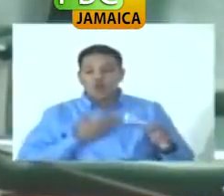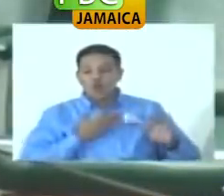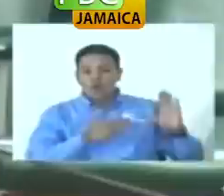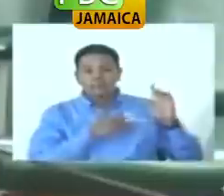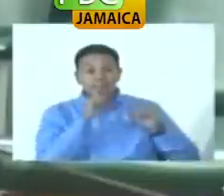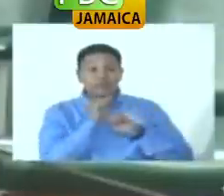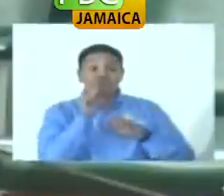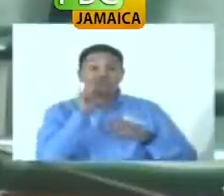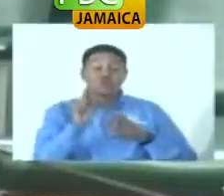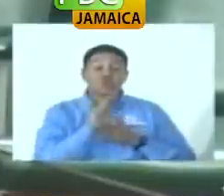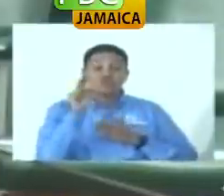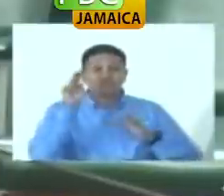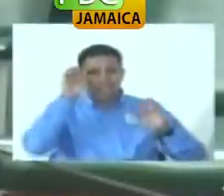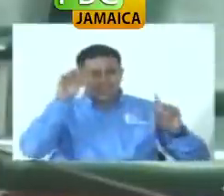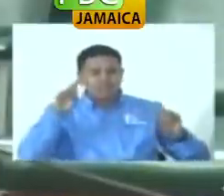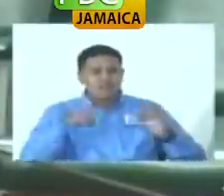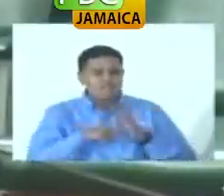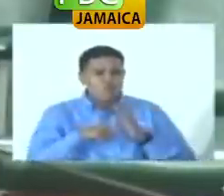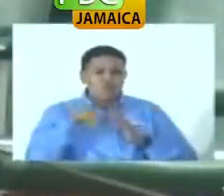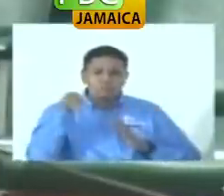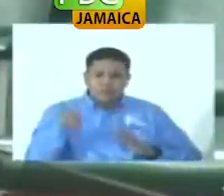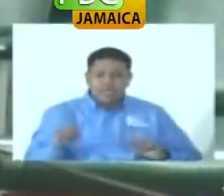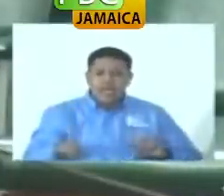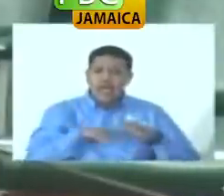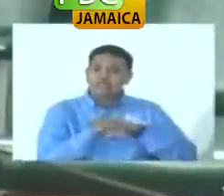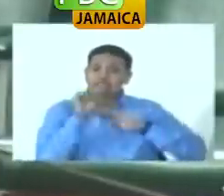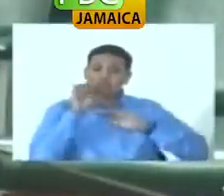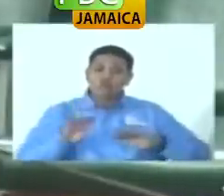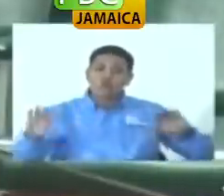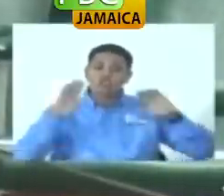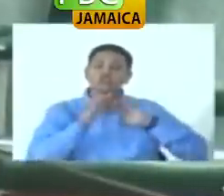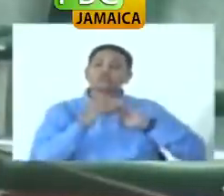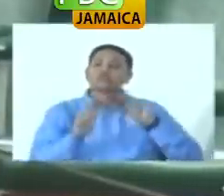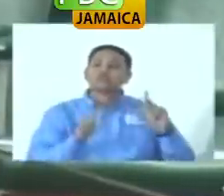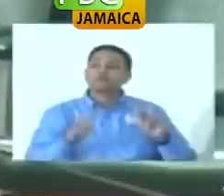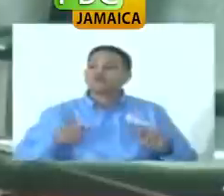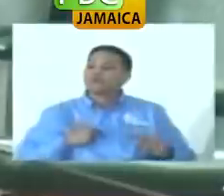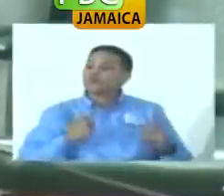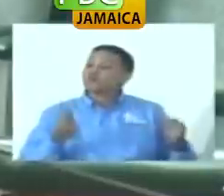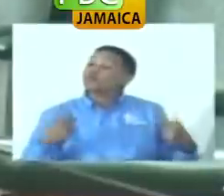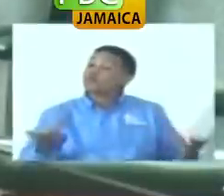that tertiary education remains affordable and accessible to all Jamaicans,